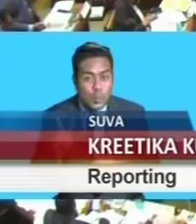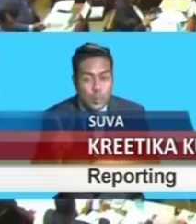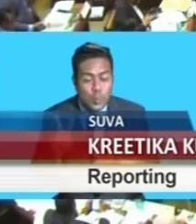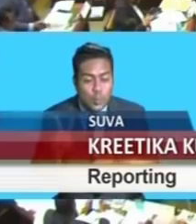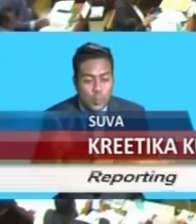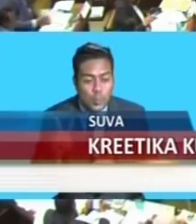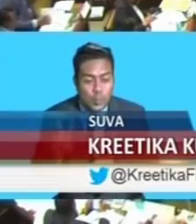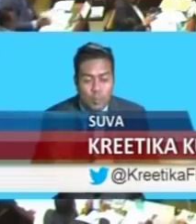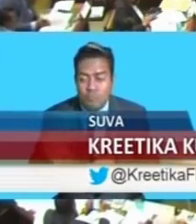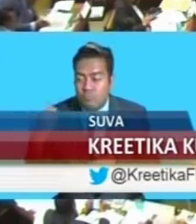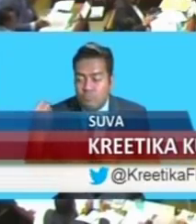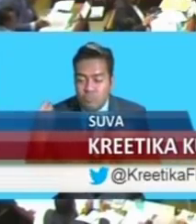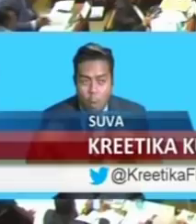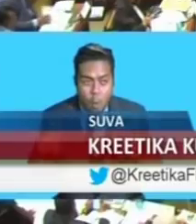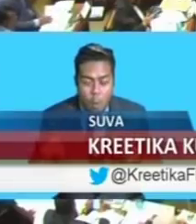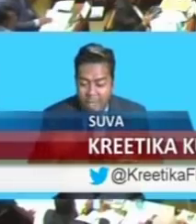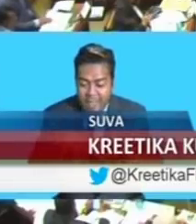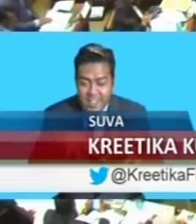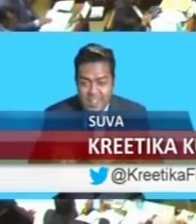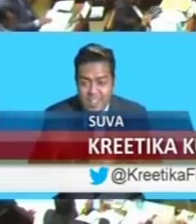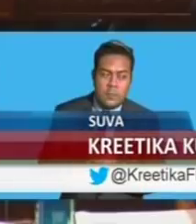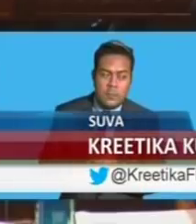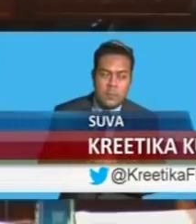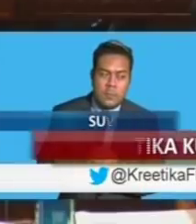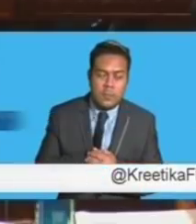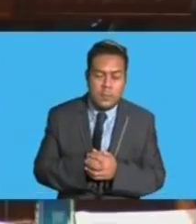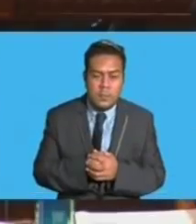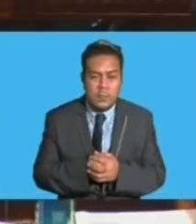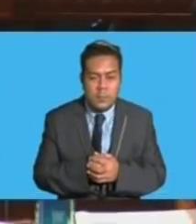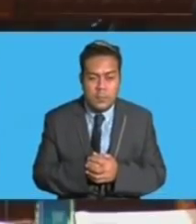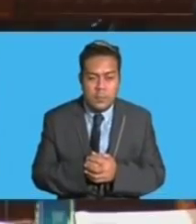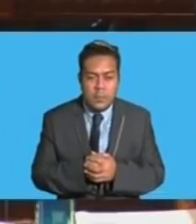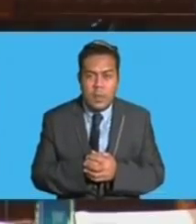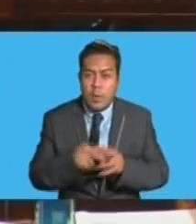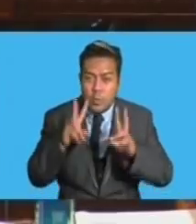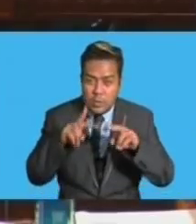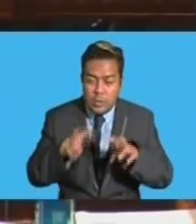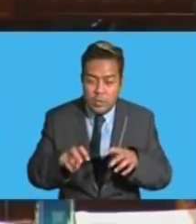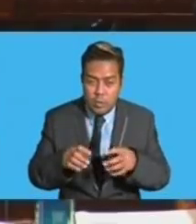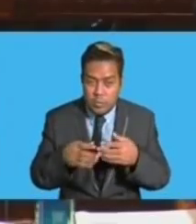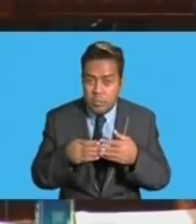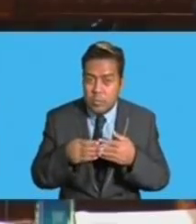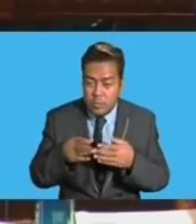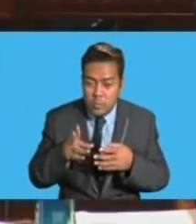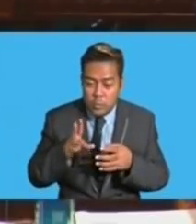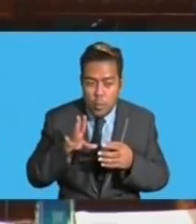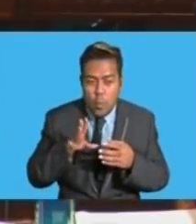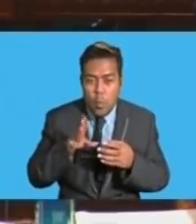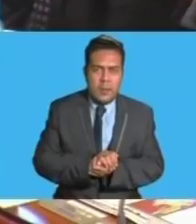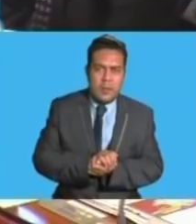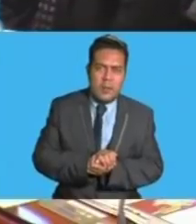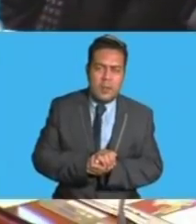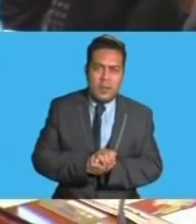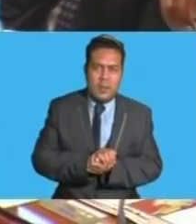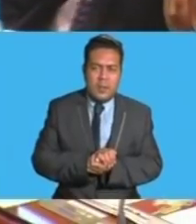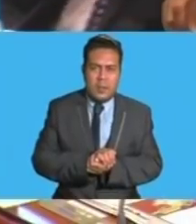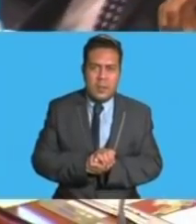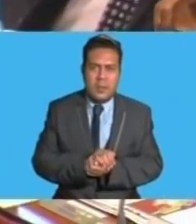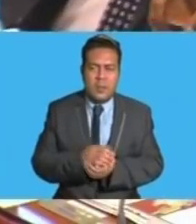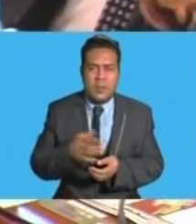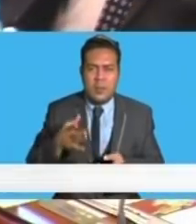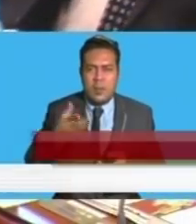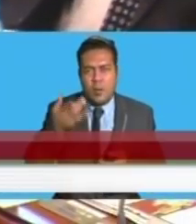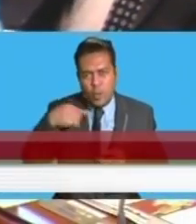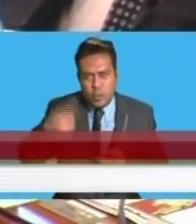feels uncomfortable in the manner in which the government side accuses the opposition of having a race-based agenda. They keep saying